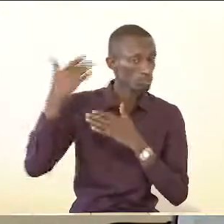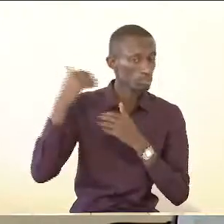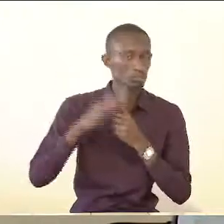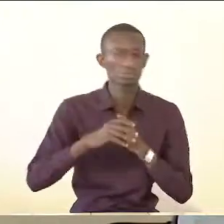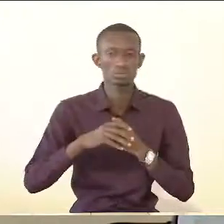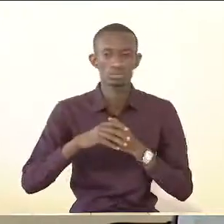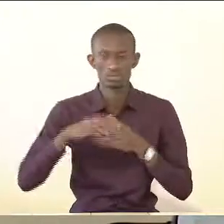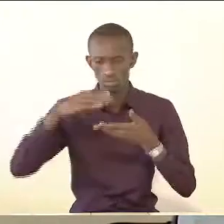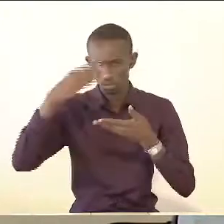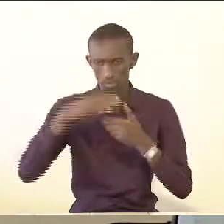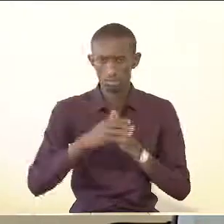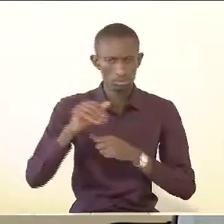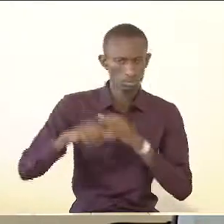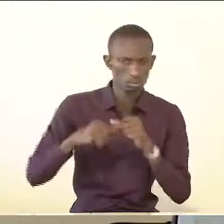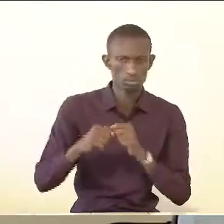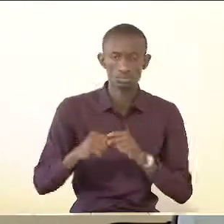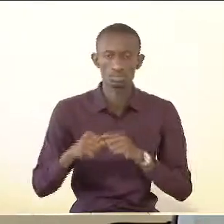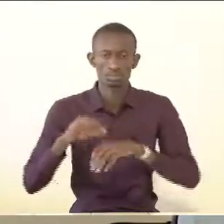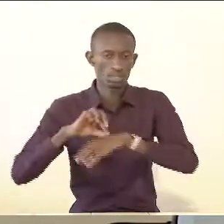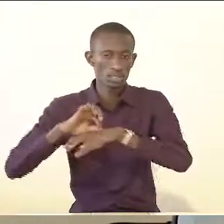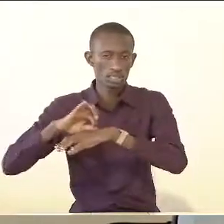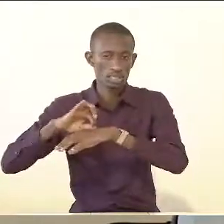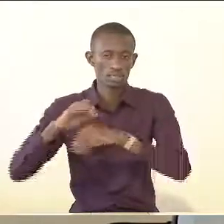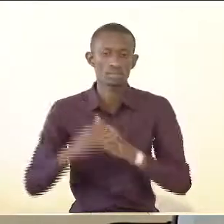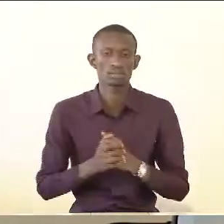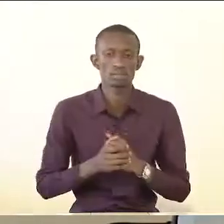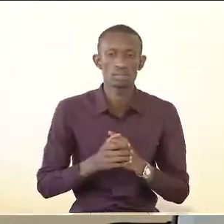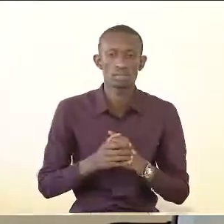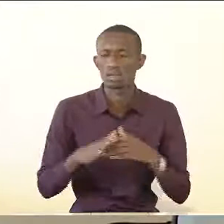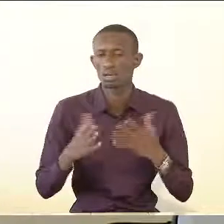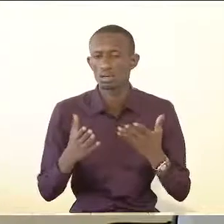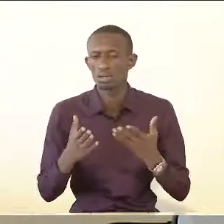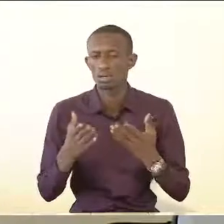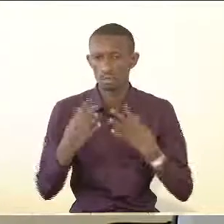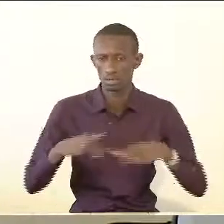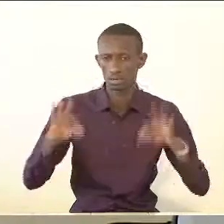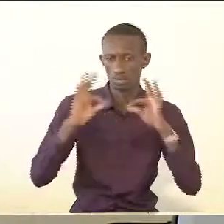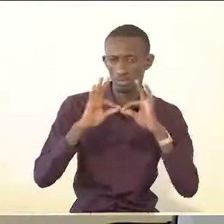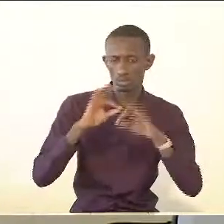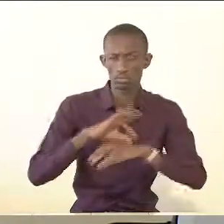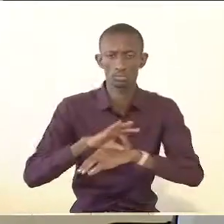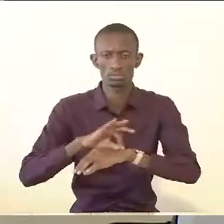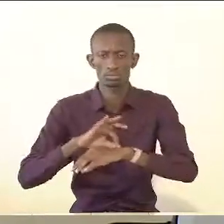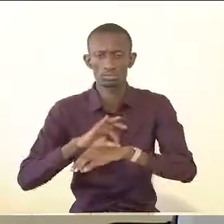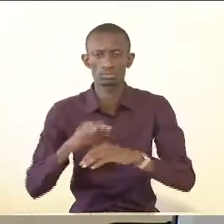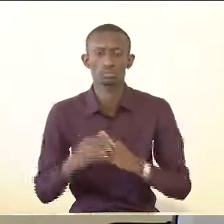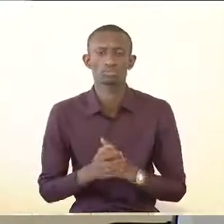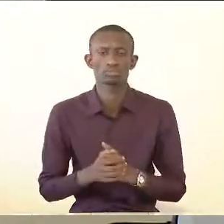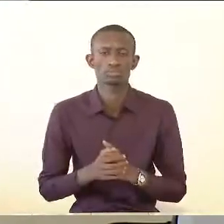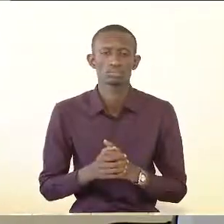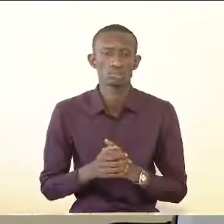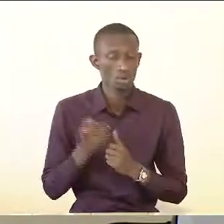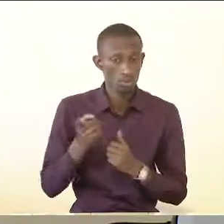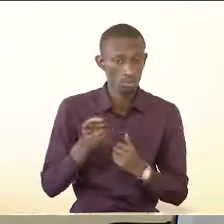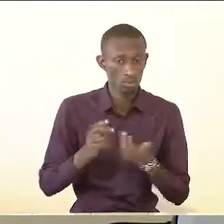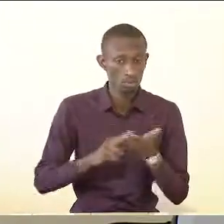the functions of the skin, playing a role in regulation of temperature. Also does